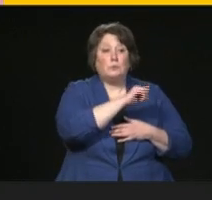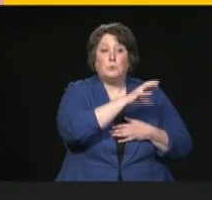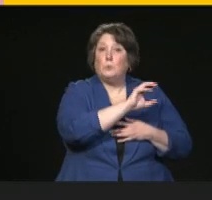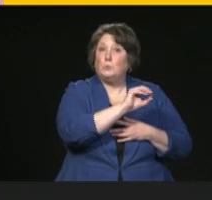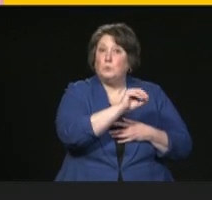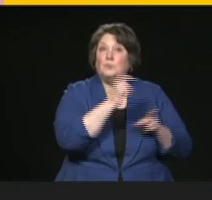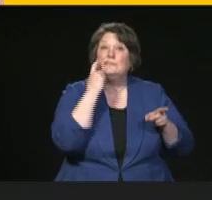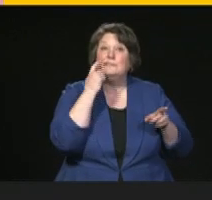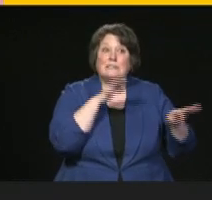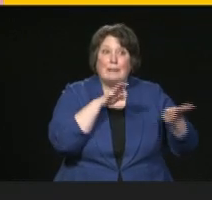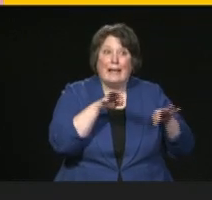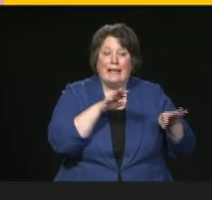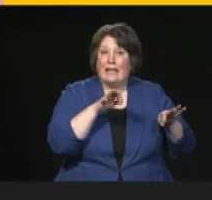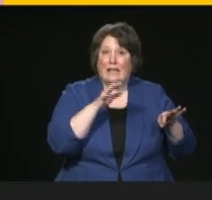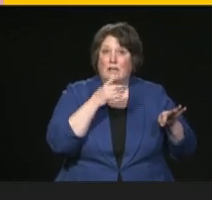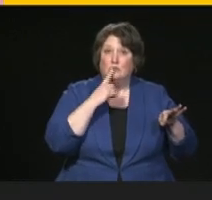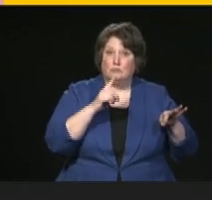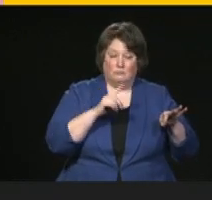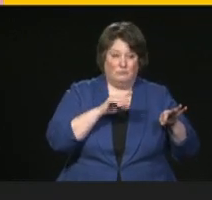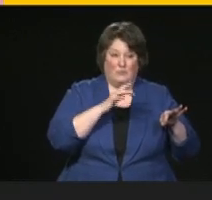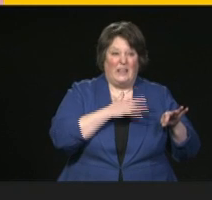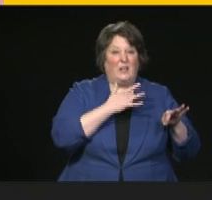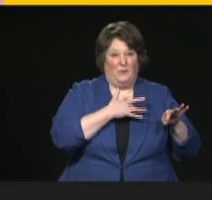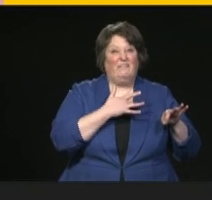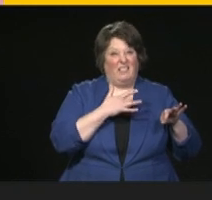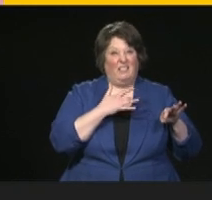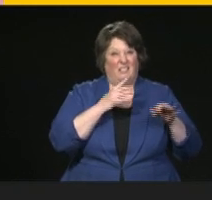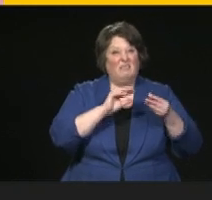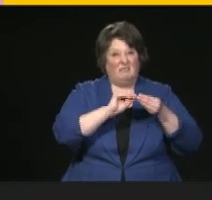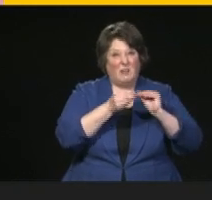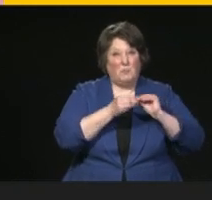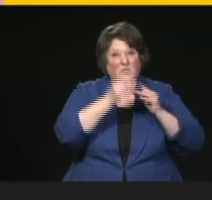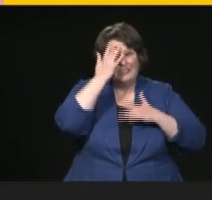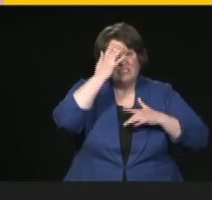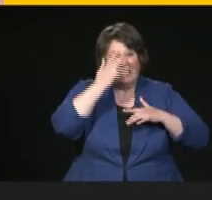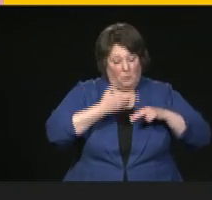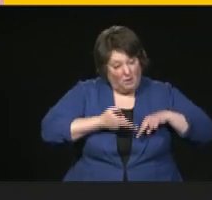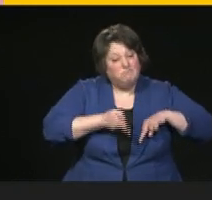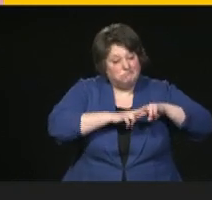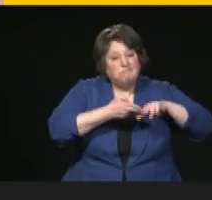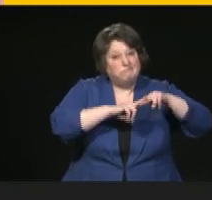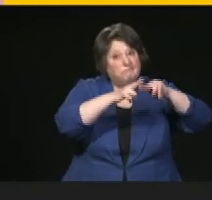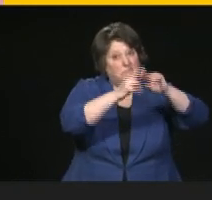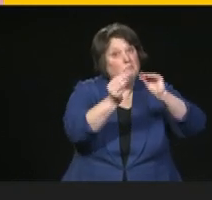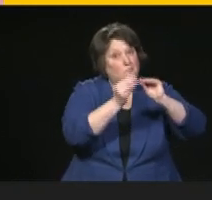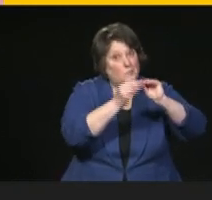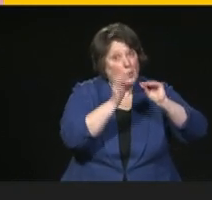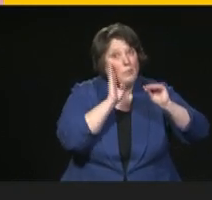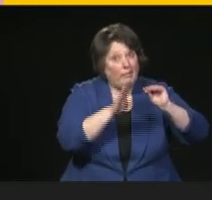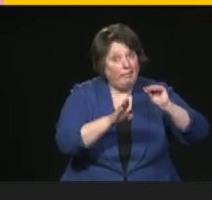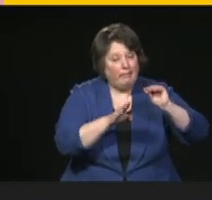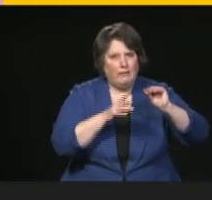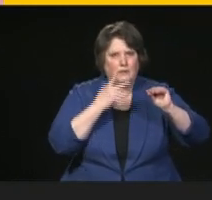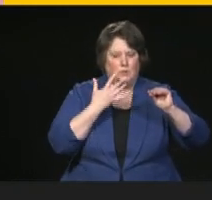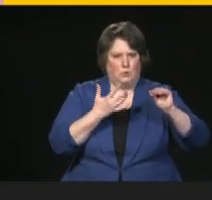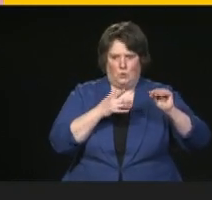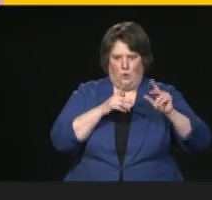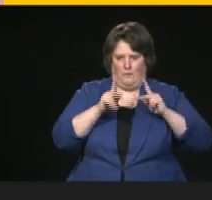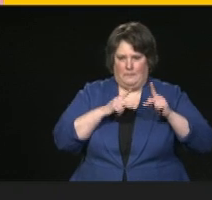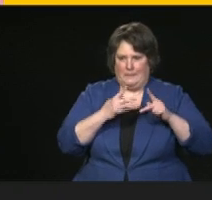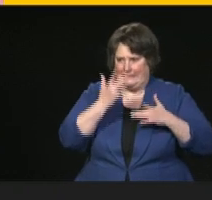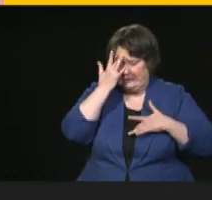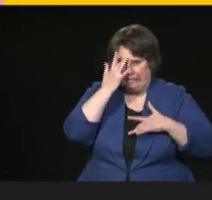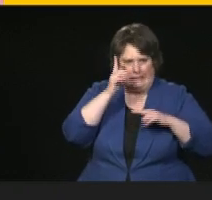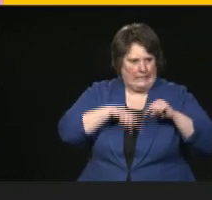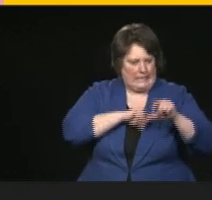likely to get worse before it gets better, and we understand that the economic impact is serious. And so